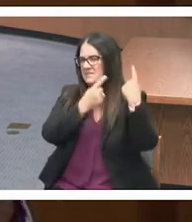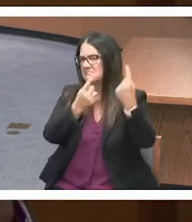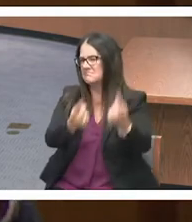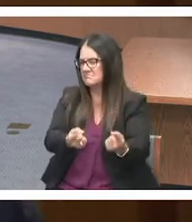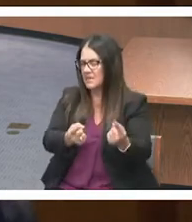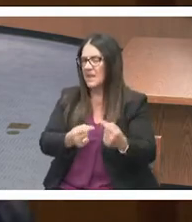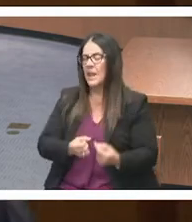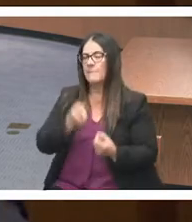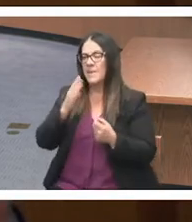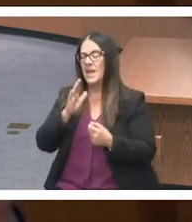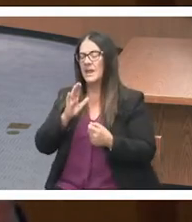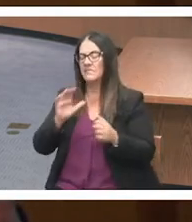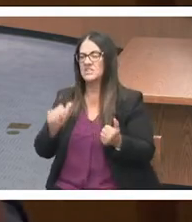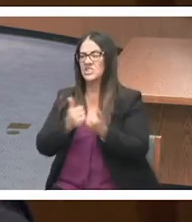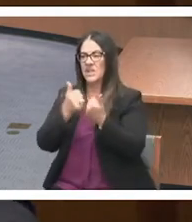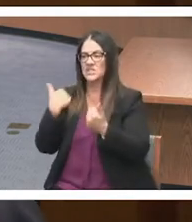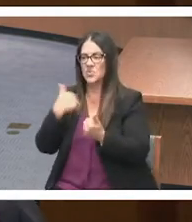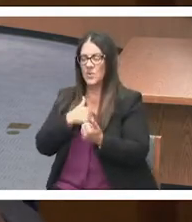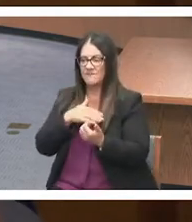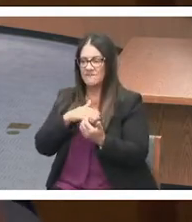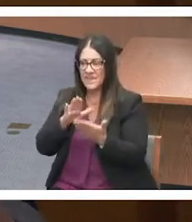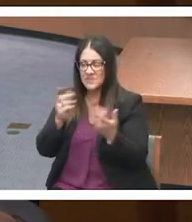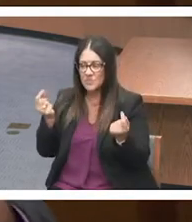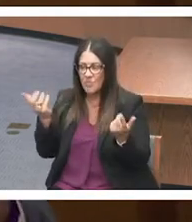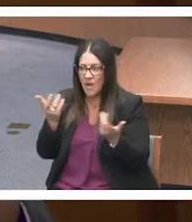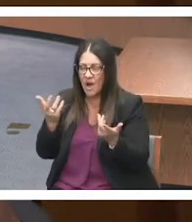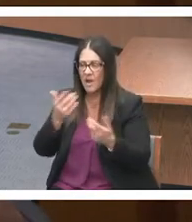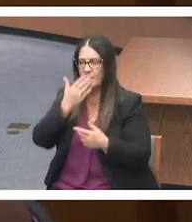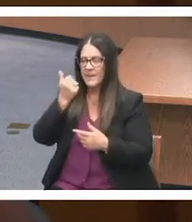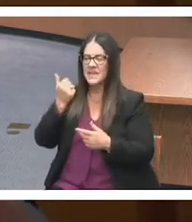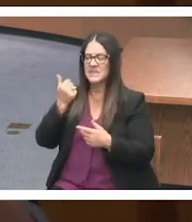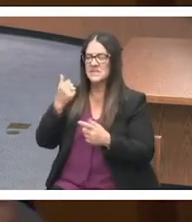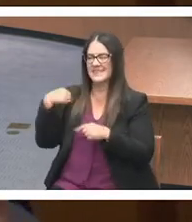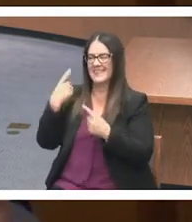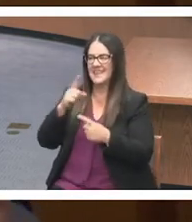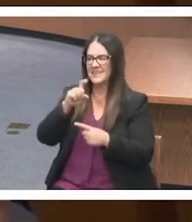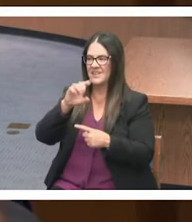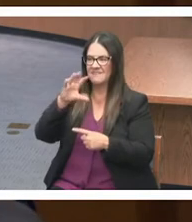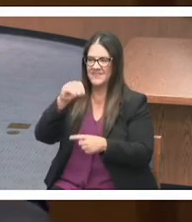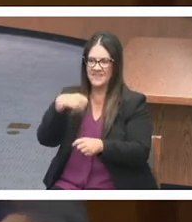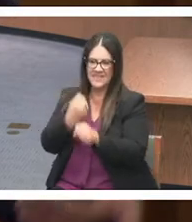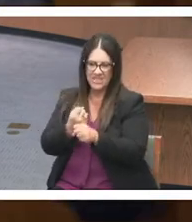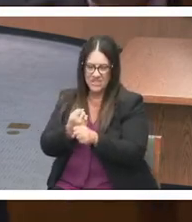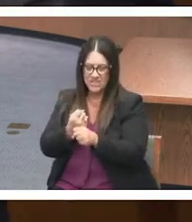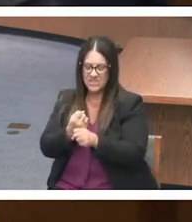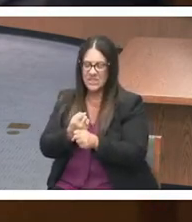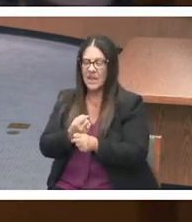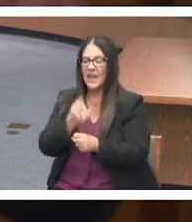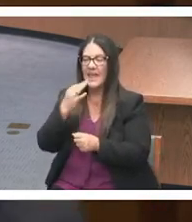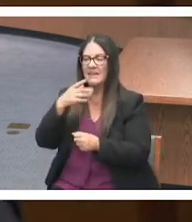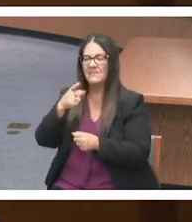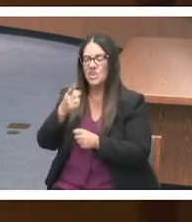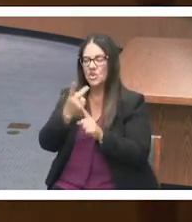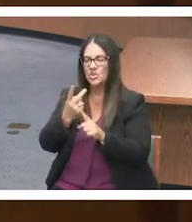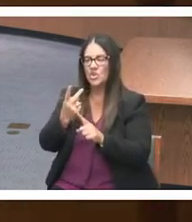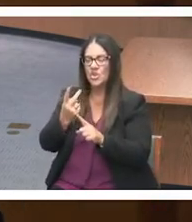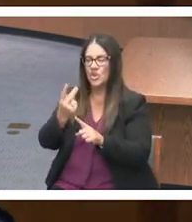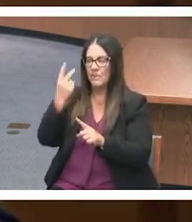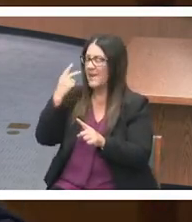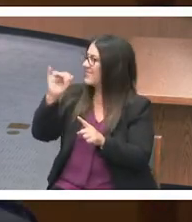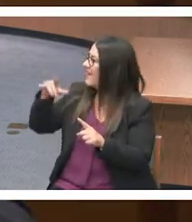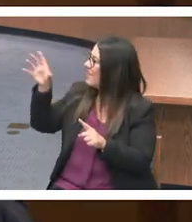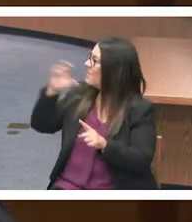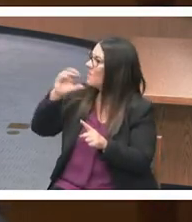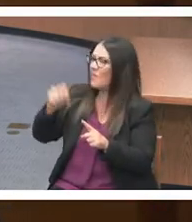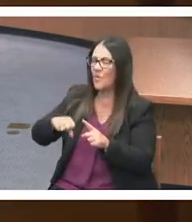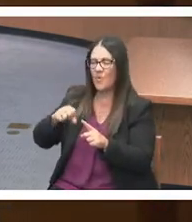And many of the challenges that we face were really ones that have been developed over the last 150 years. And if you hearken back to that photo that I showed